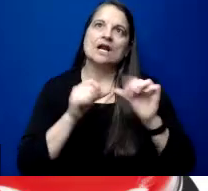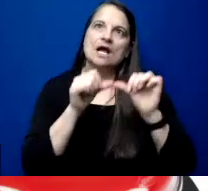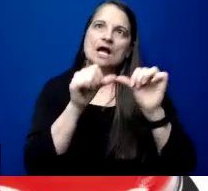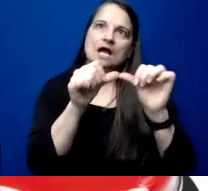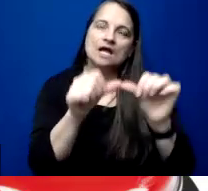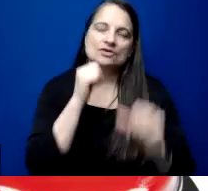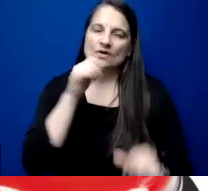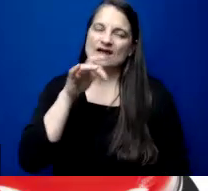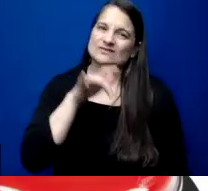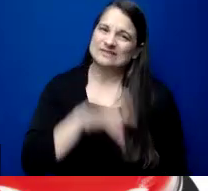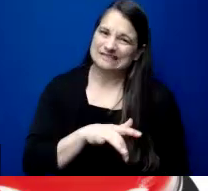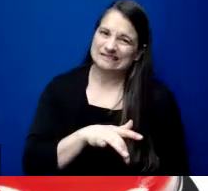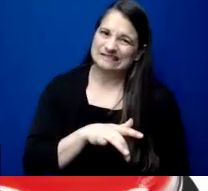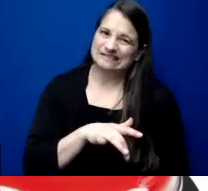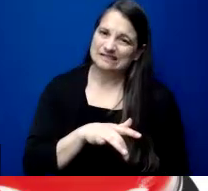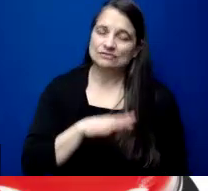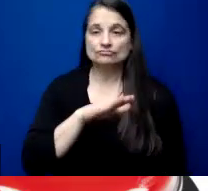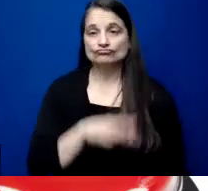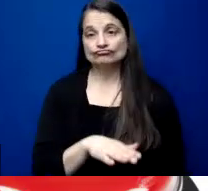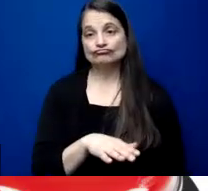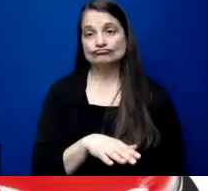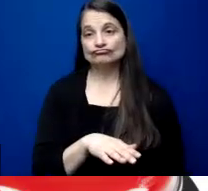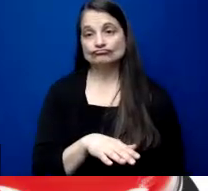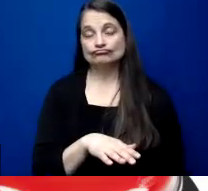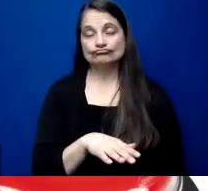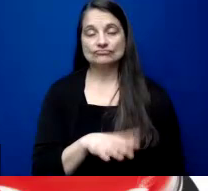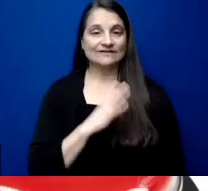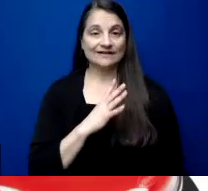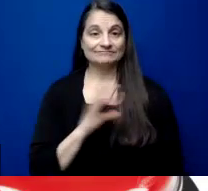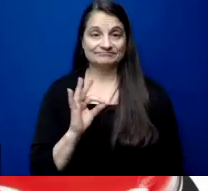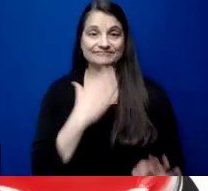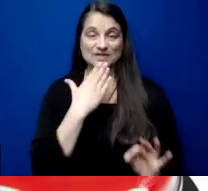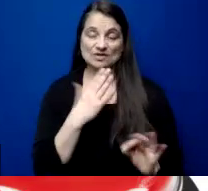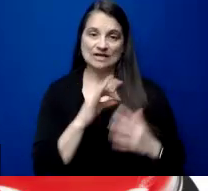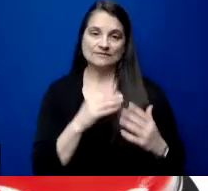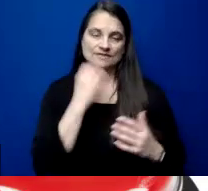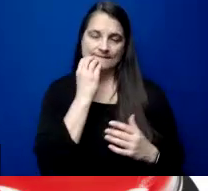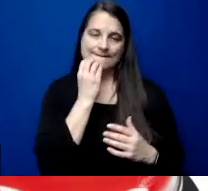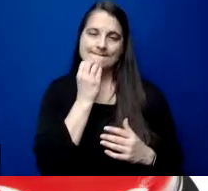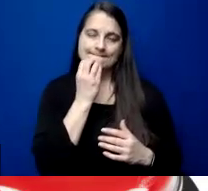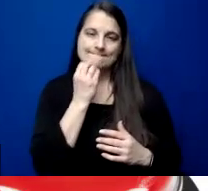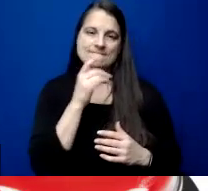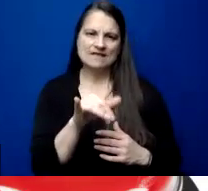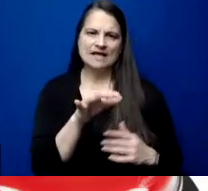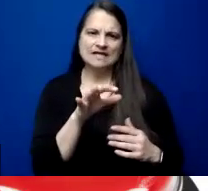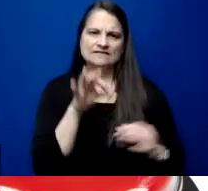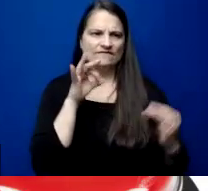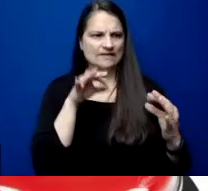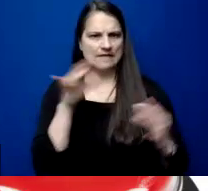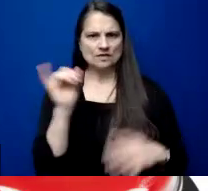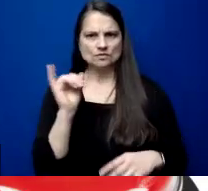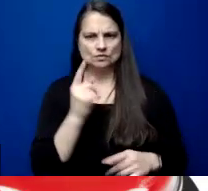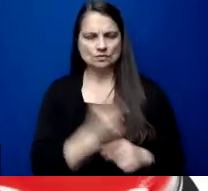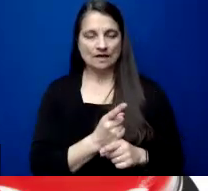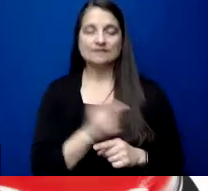pressure to keep a button down. You can rest your hand there, which is a nice option. And that one gives you feedback too, right? Different types. Yeah, so you